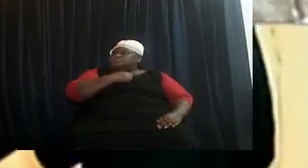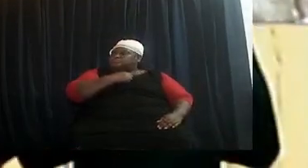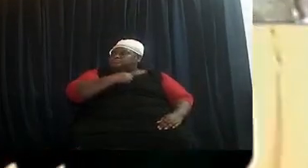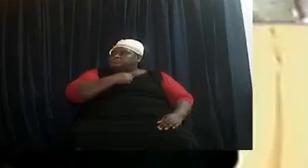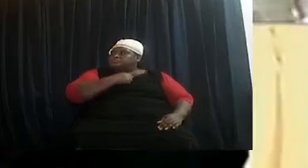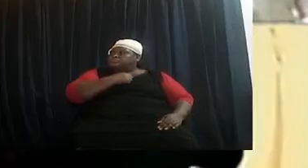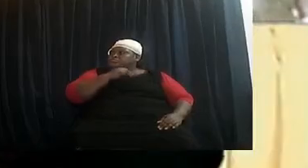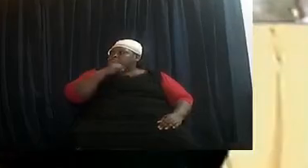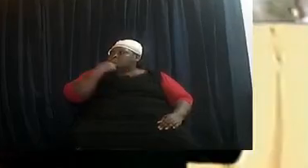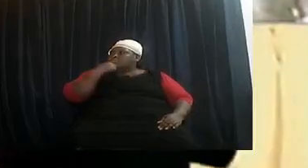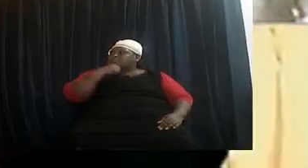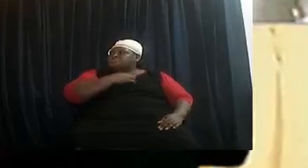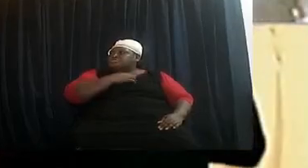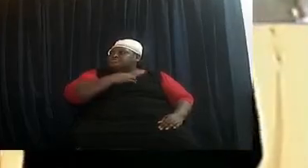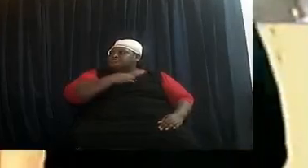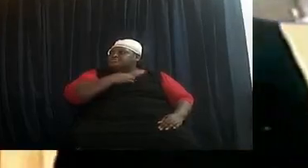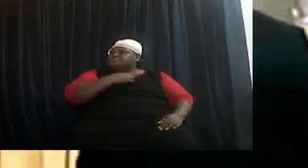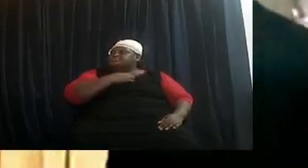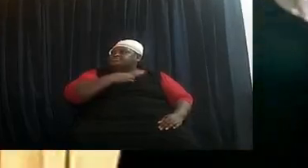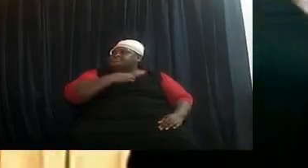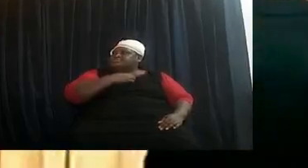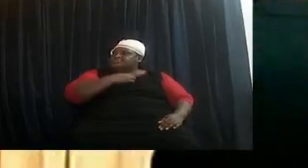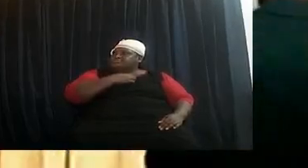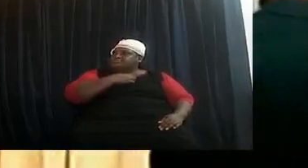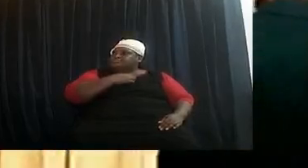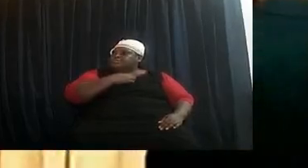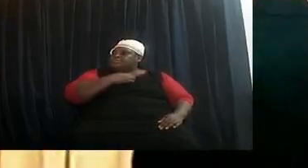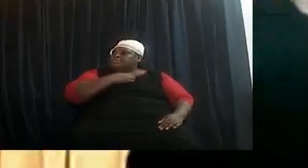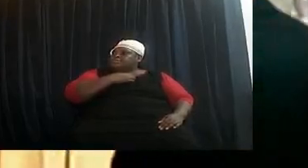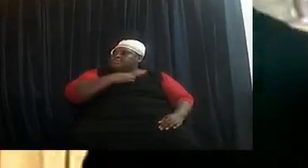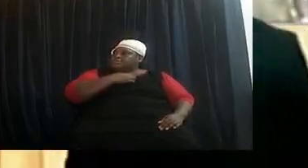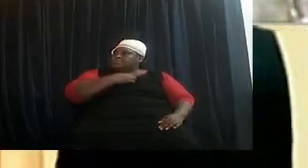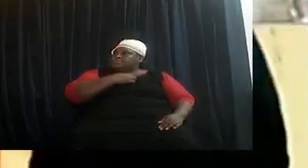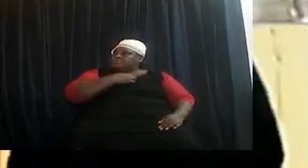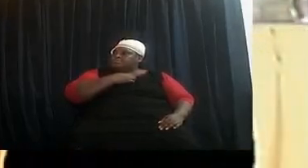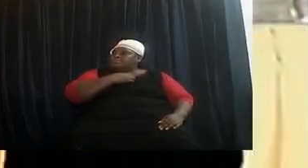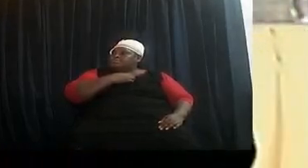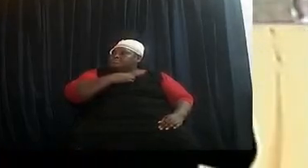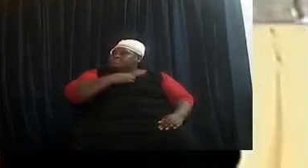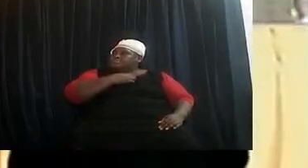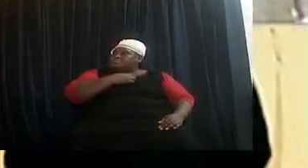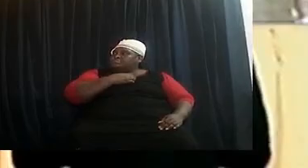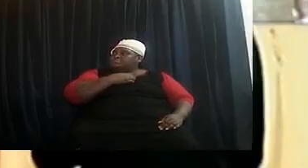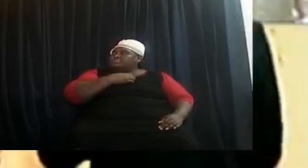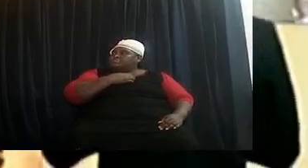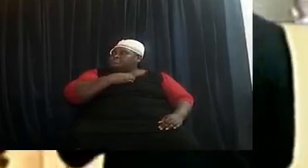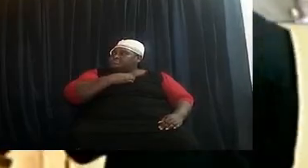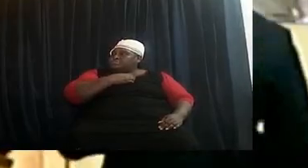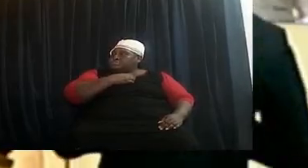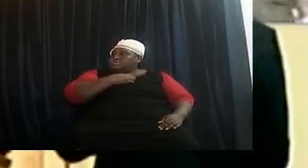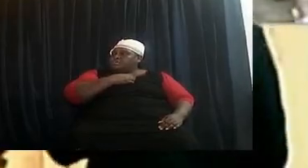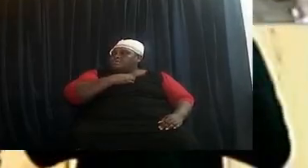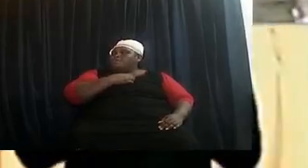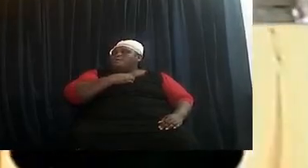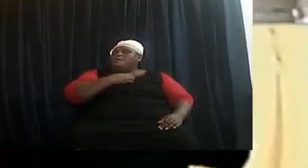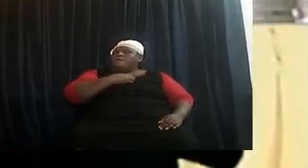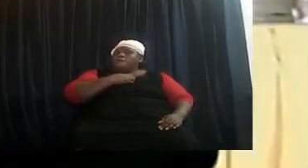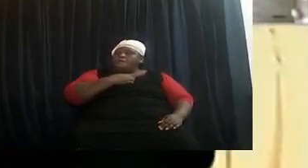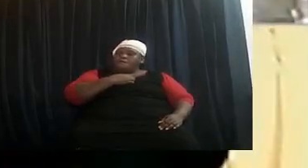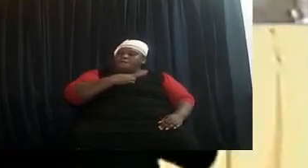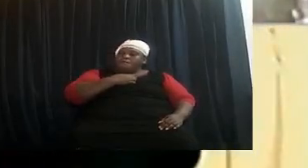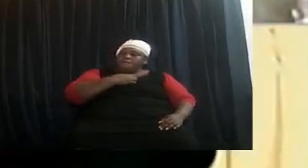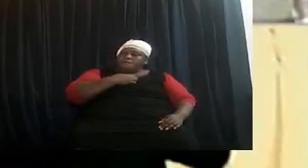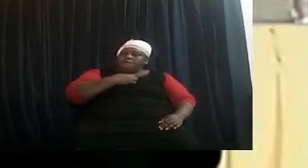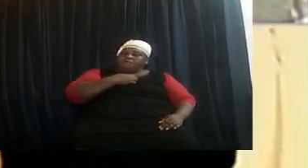Praise God. Can we one time just lift our hands and thank God for his word today? Let's thank him